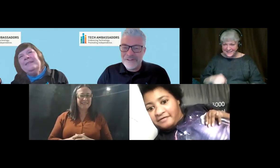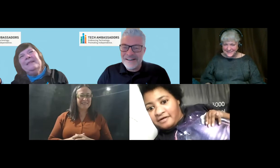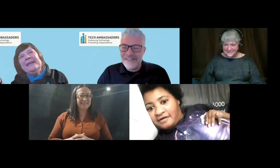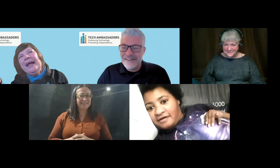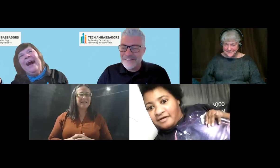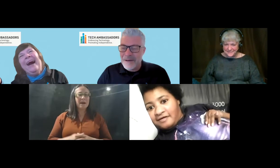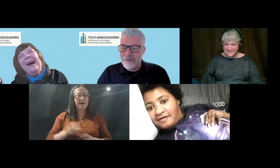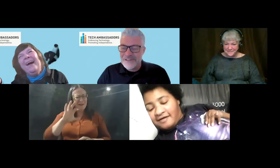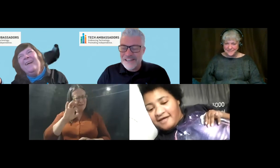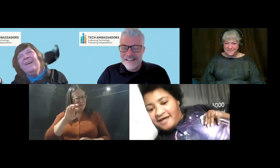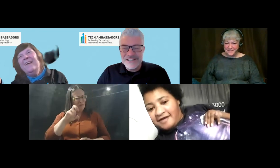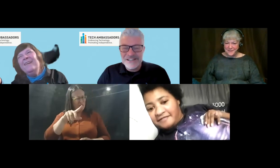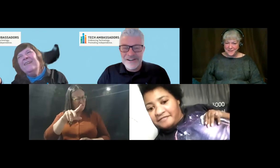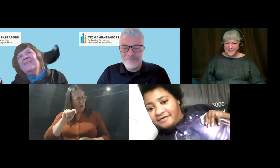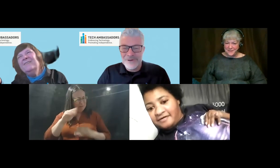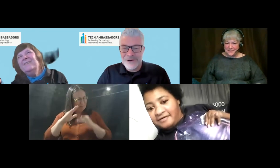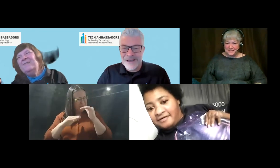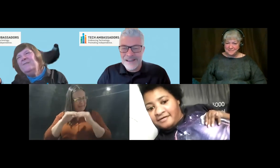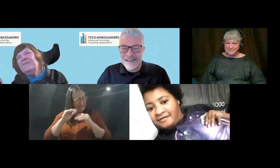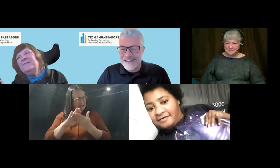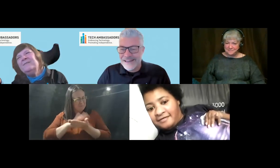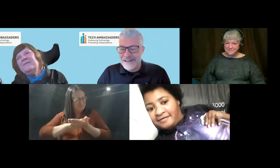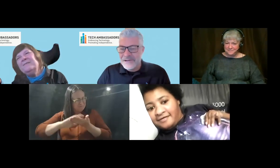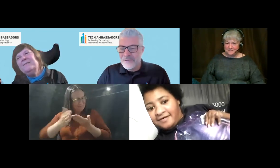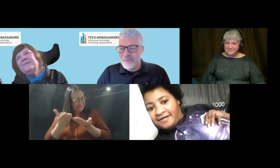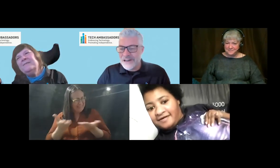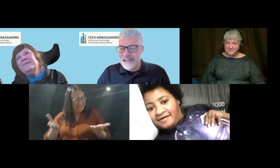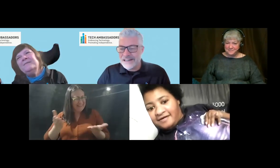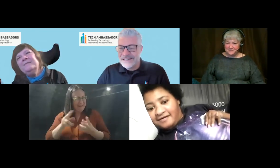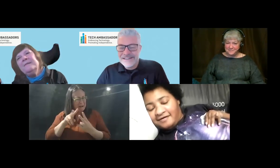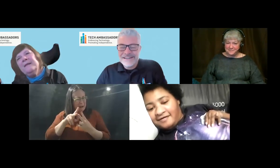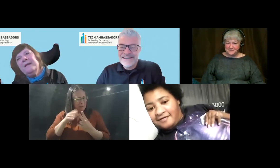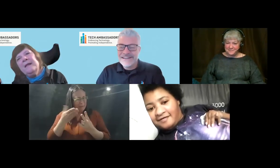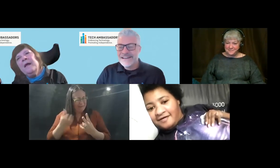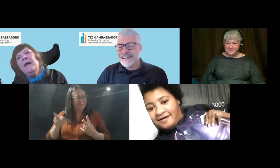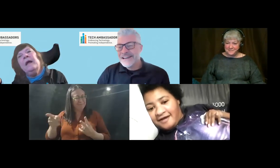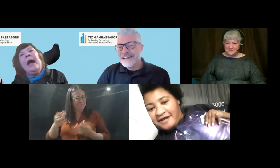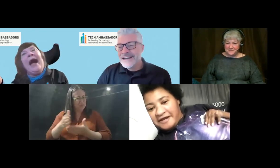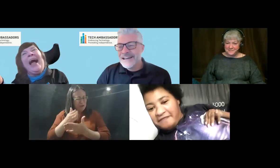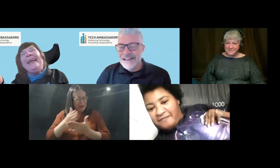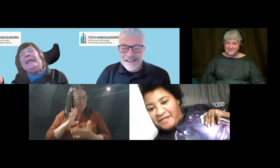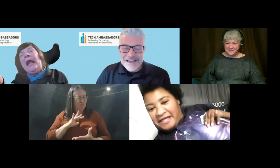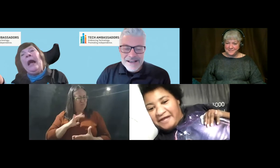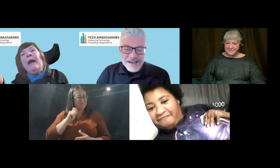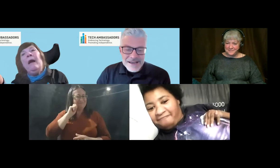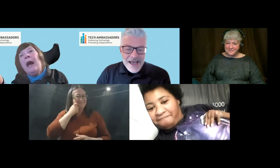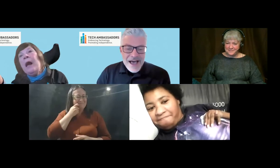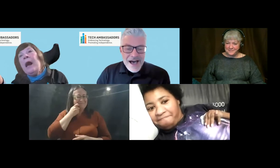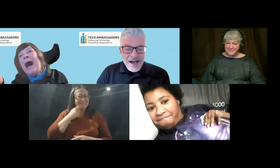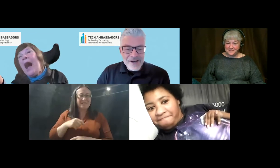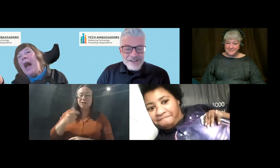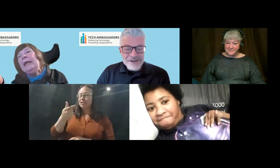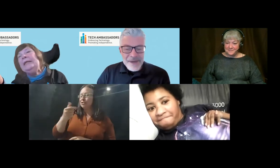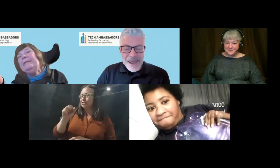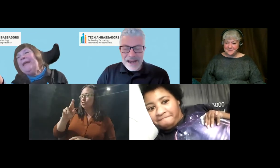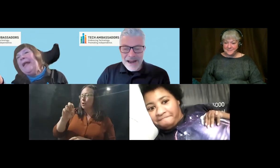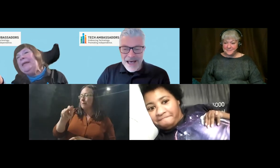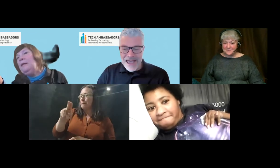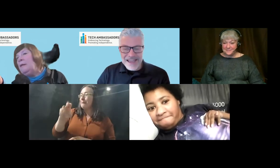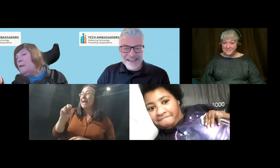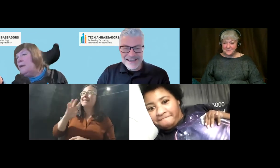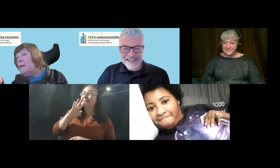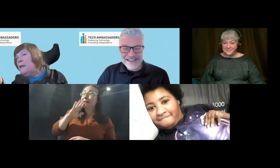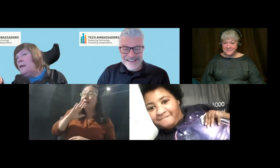stuff. Yeah. A couple of those things he showed were pretty neat. Hey, Renee.